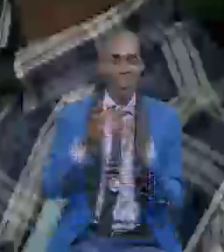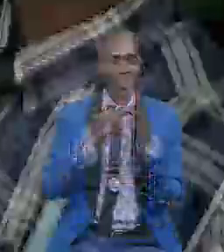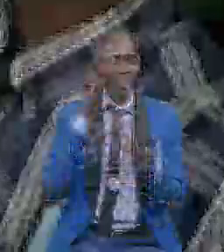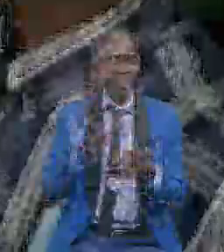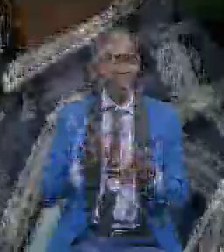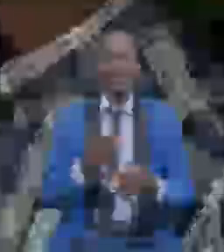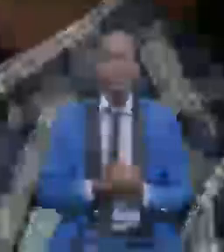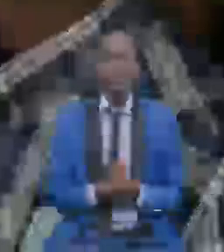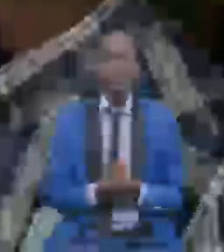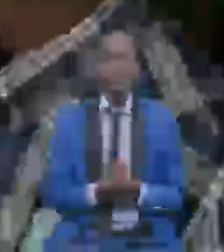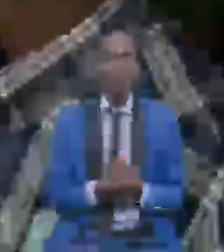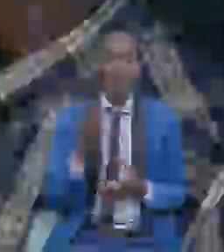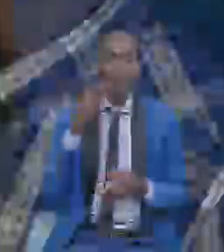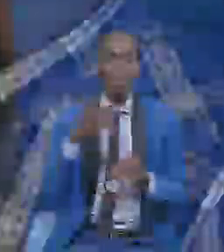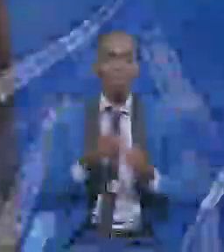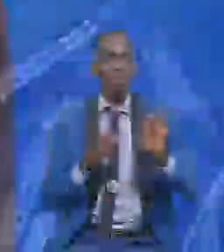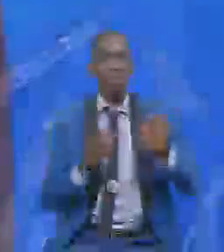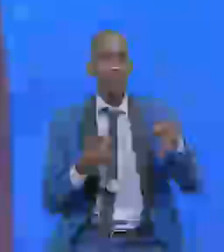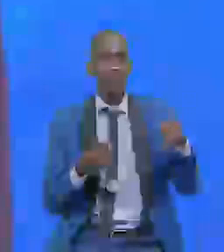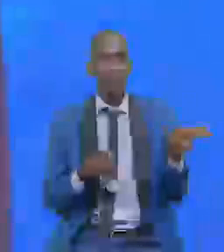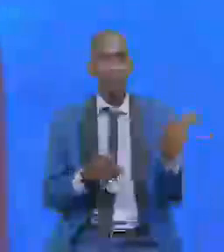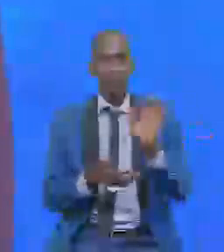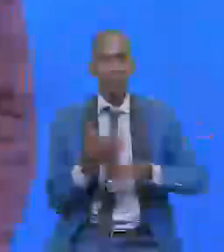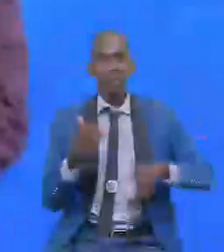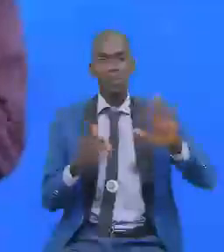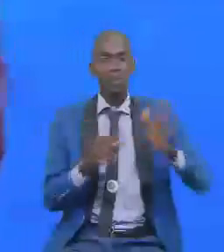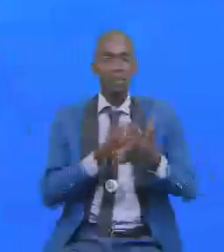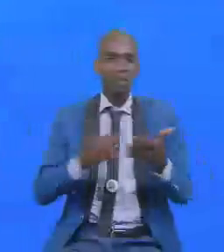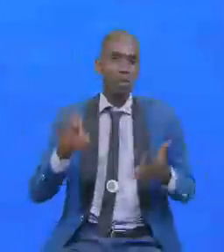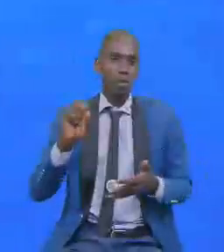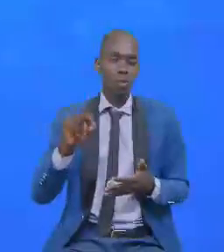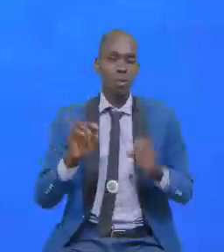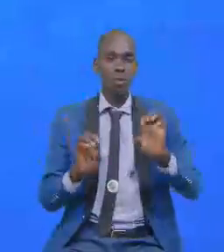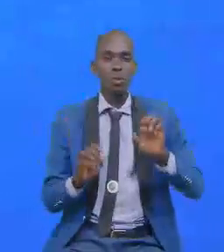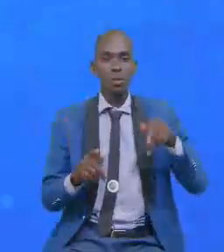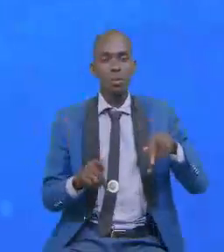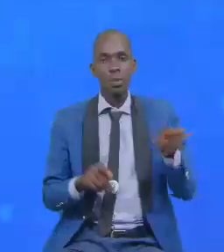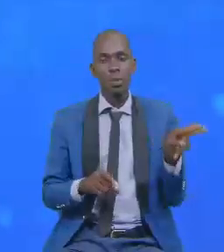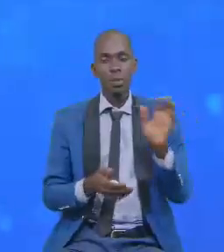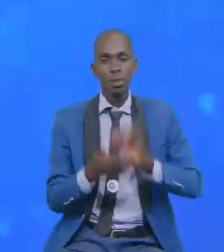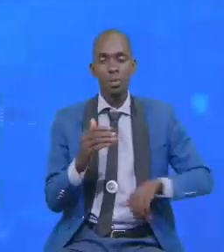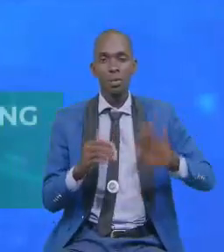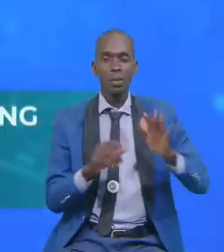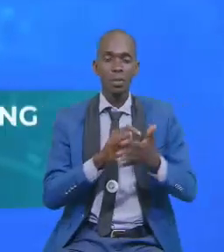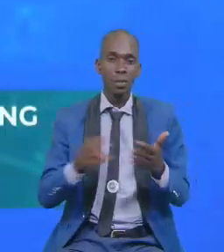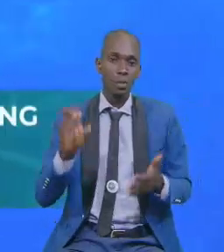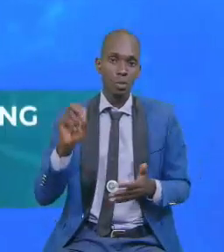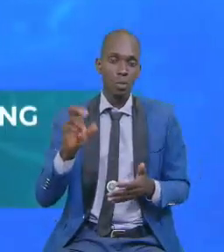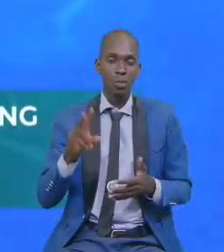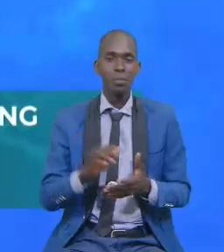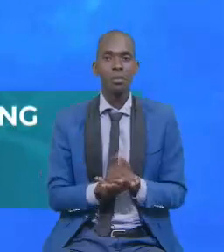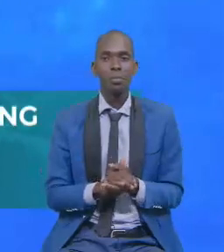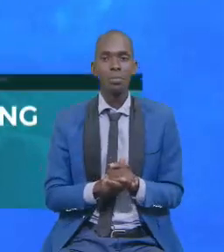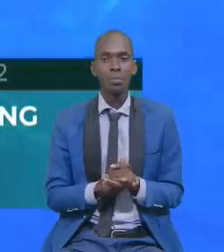Look at Ephesians chapter 5 verse 12. Ephesians chapter 5 verse 12.